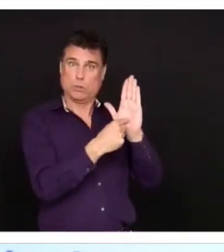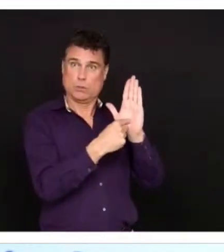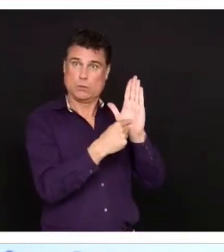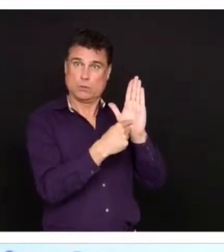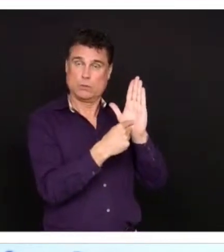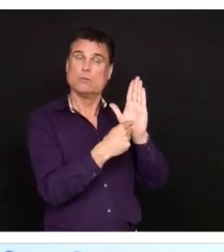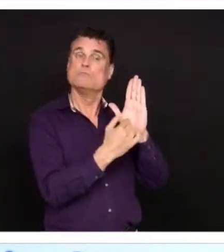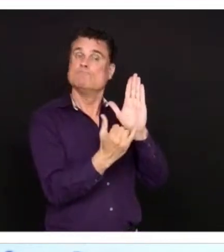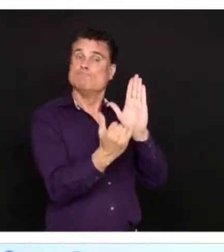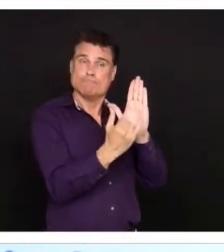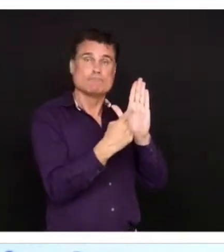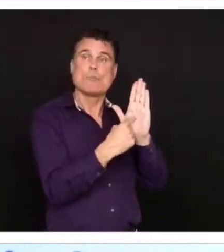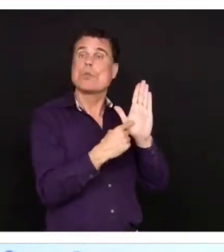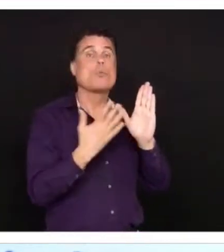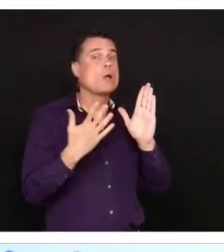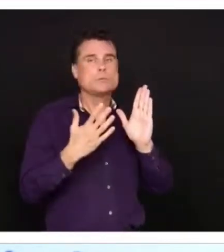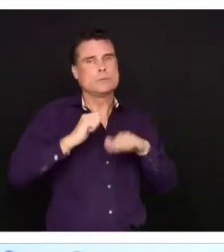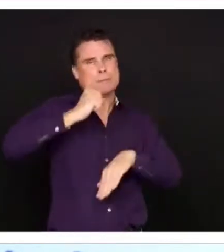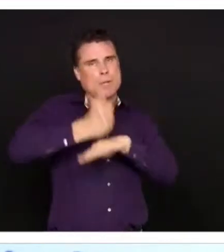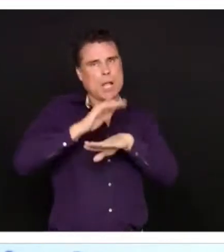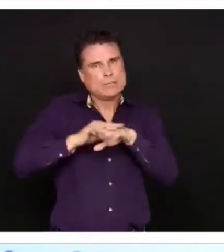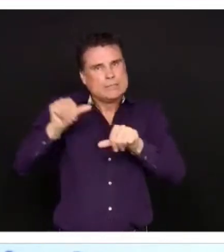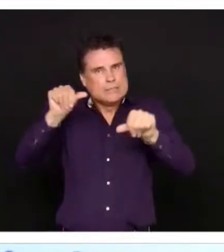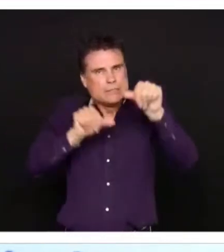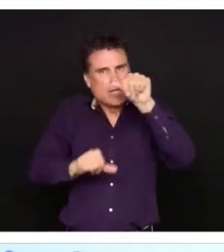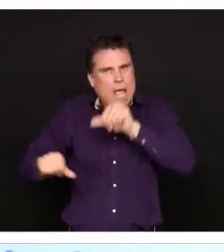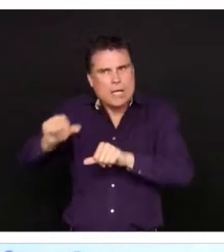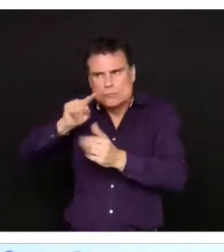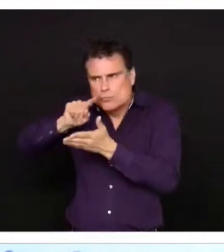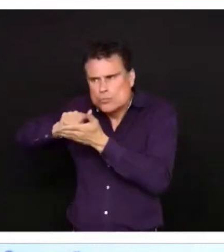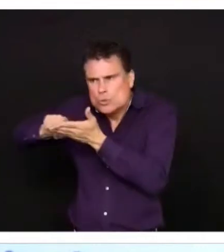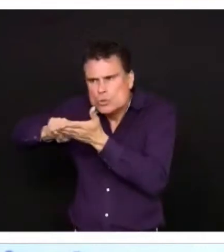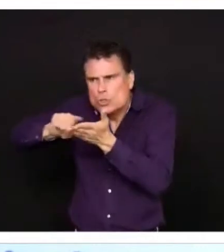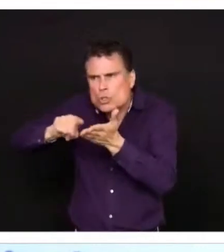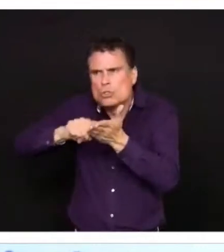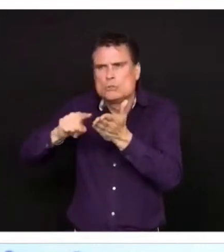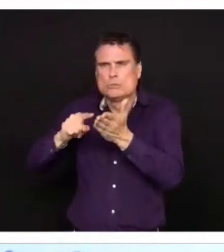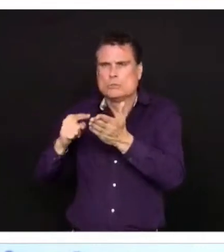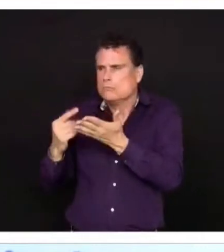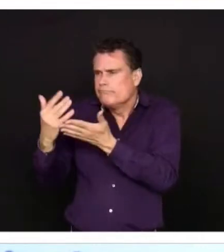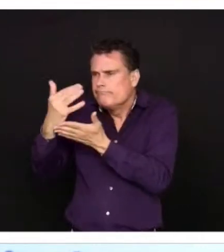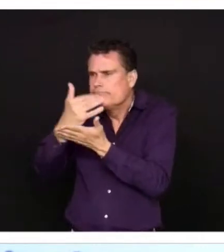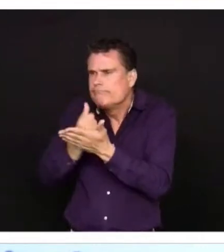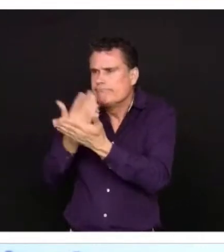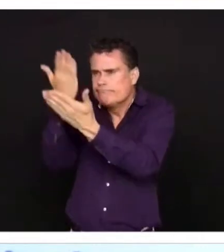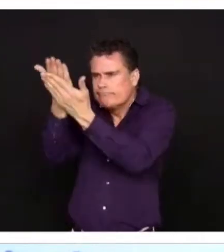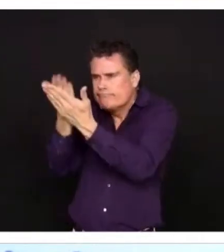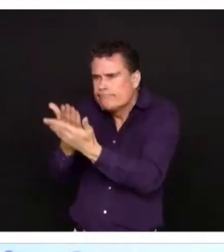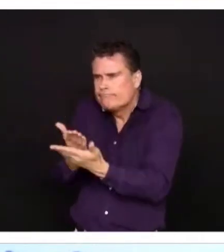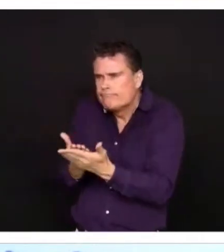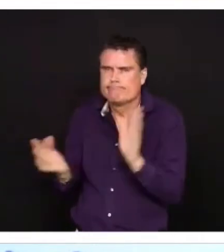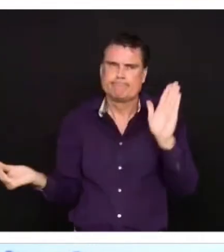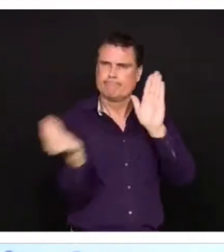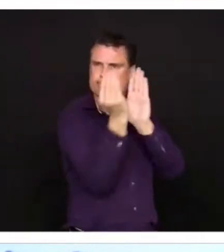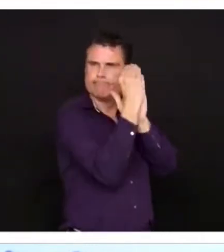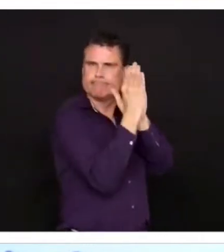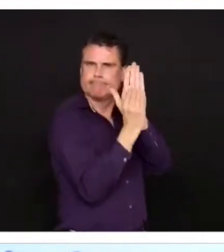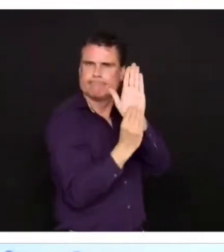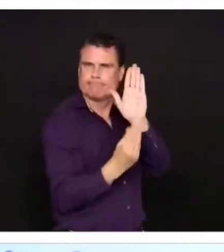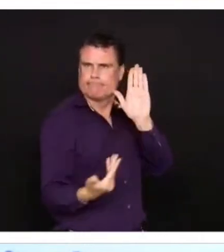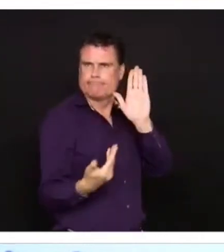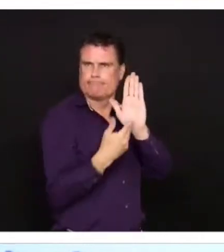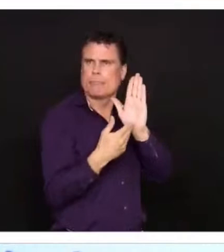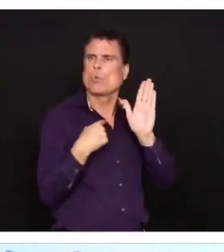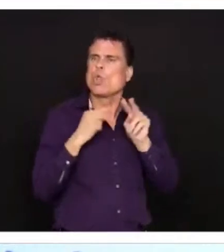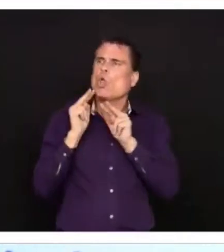And so as we look at industries, regardless, and imagine the industries in BC, that's going to have to continue to be the case in the months to come as